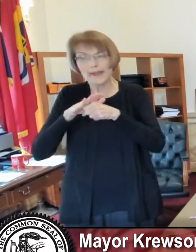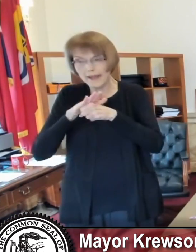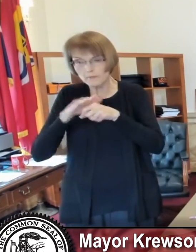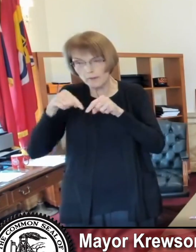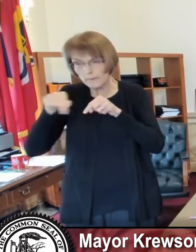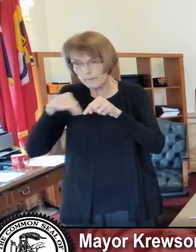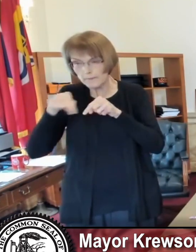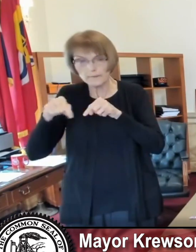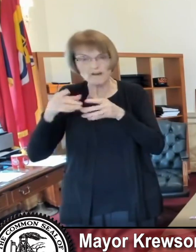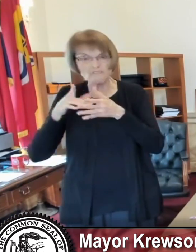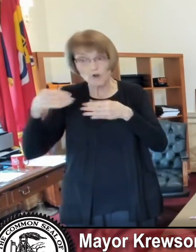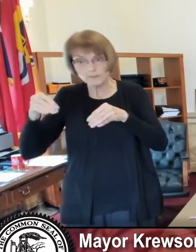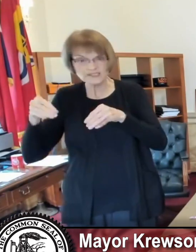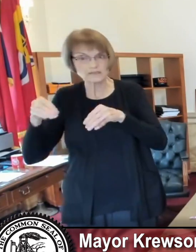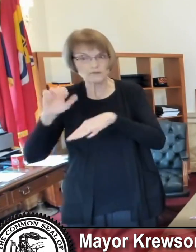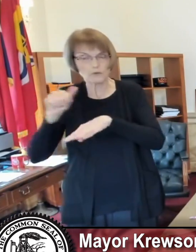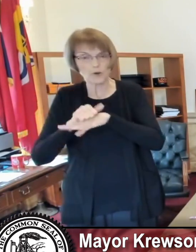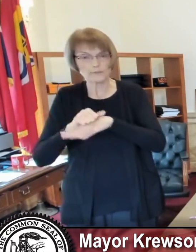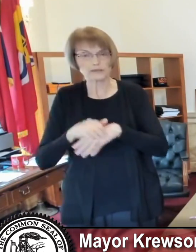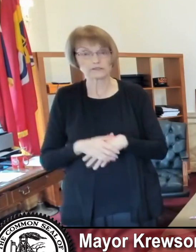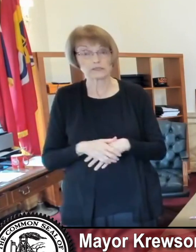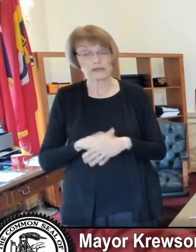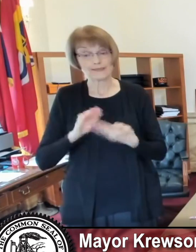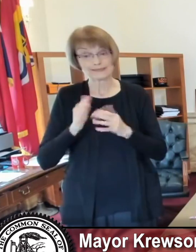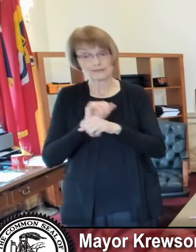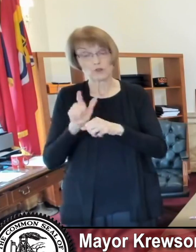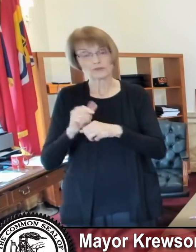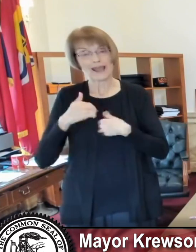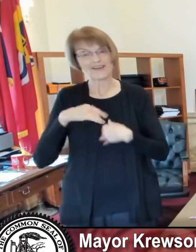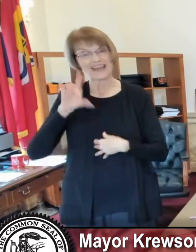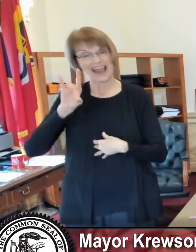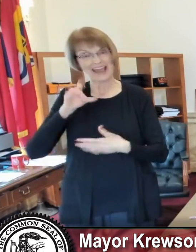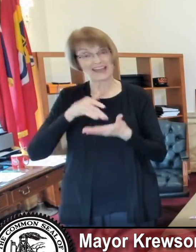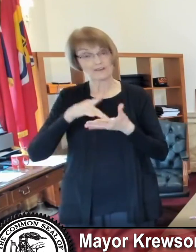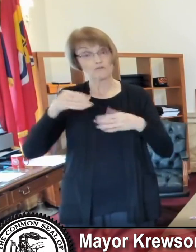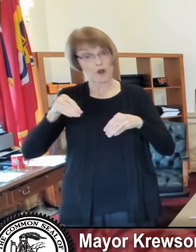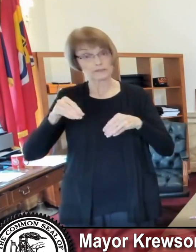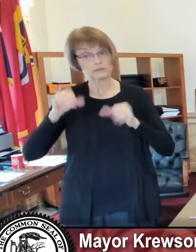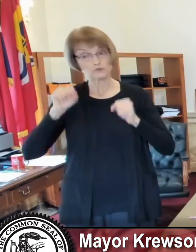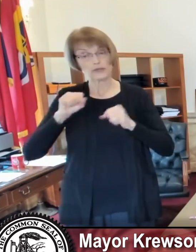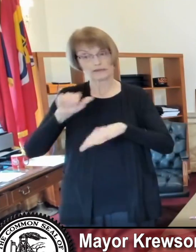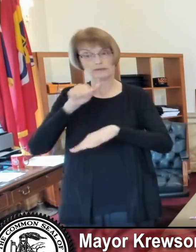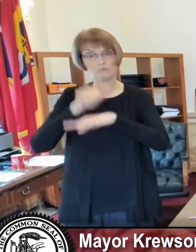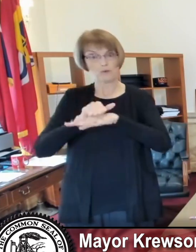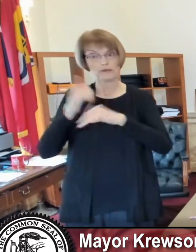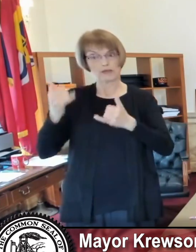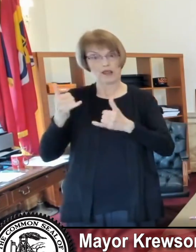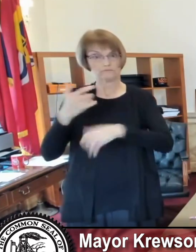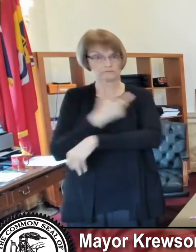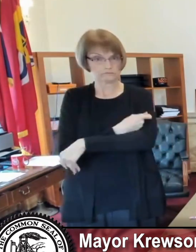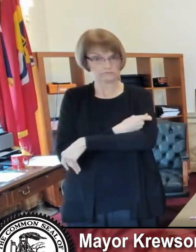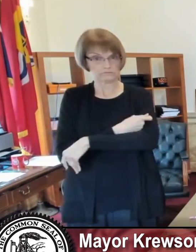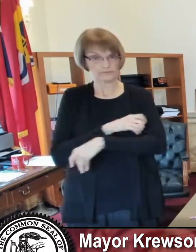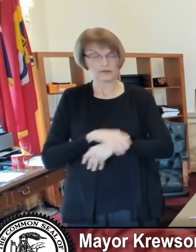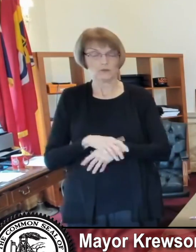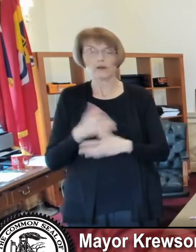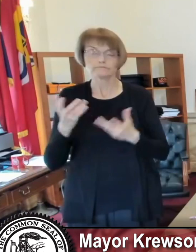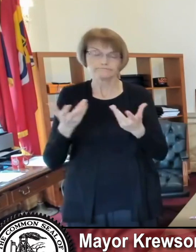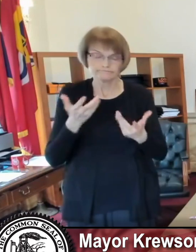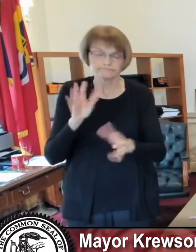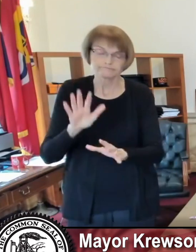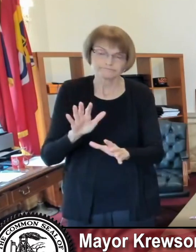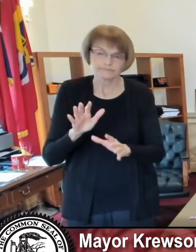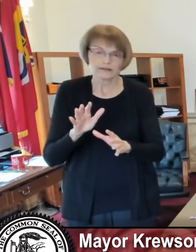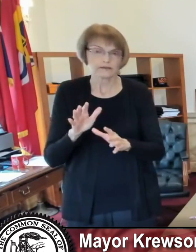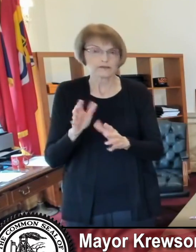city's notification system. Mm-hmm. Curious when she can expect to get an invite and how much progress we're making of the people